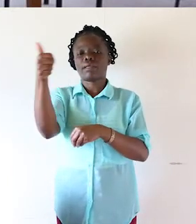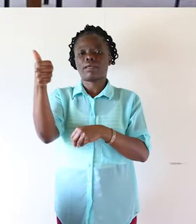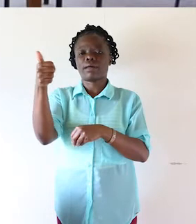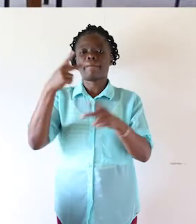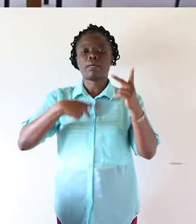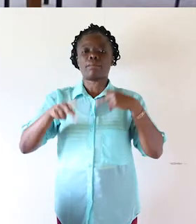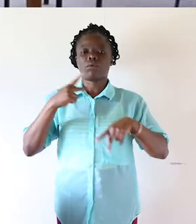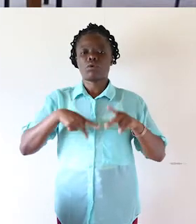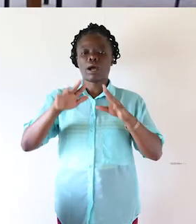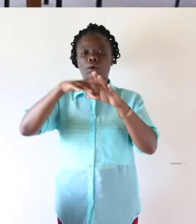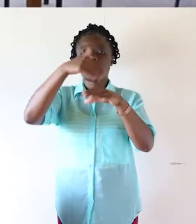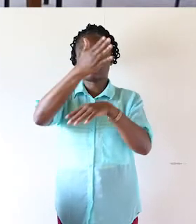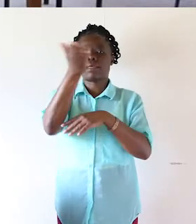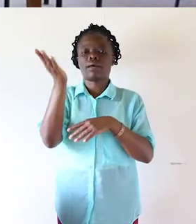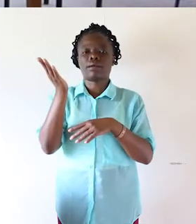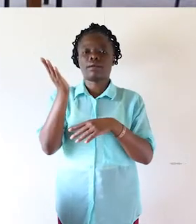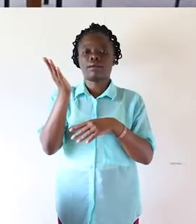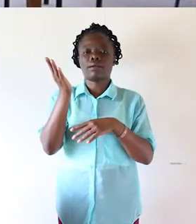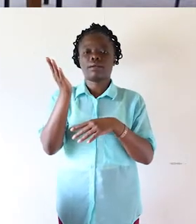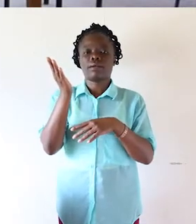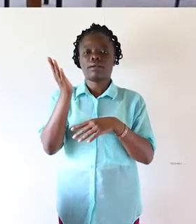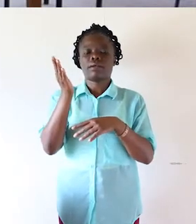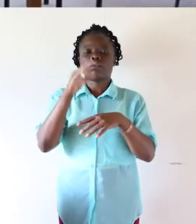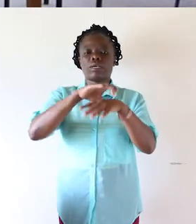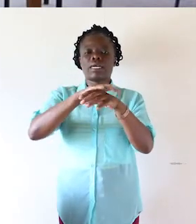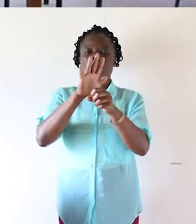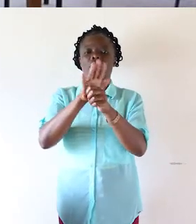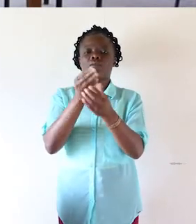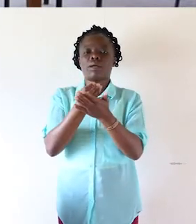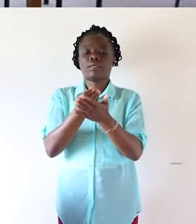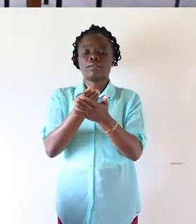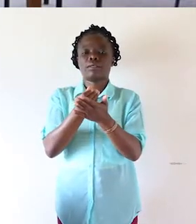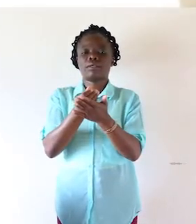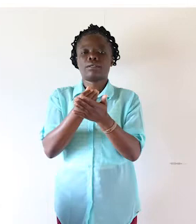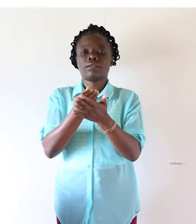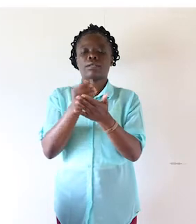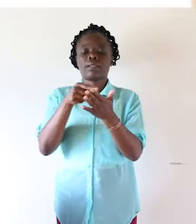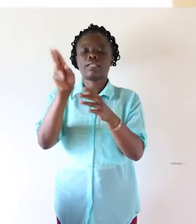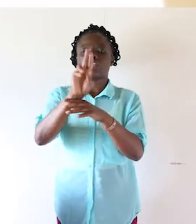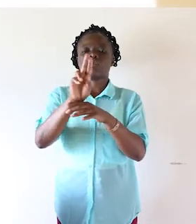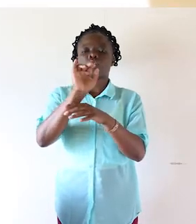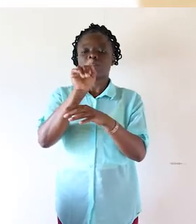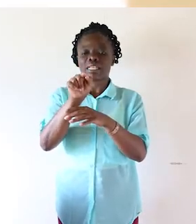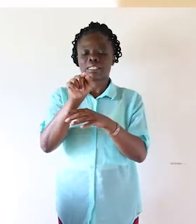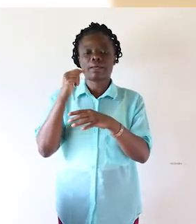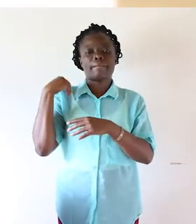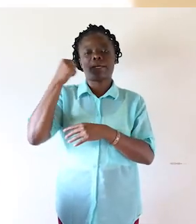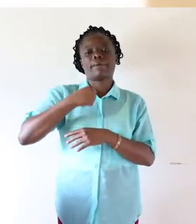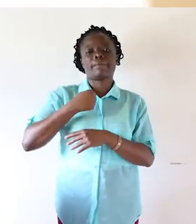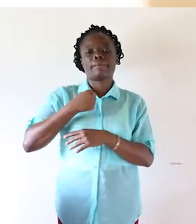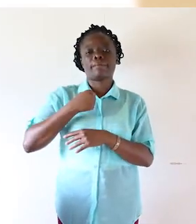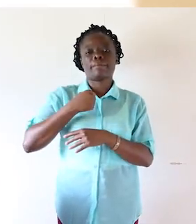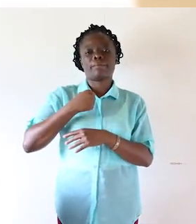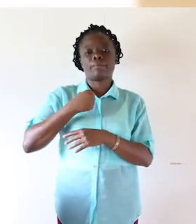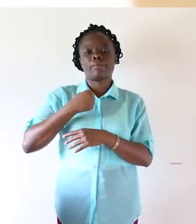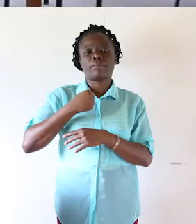other people out. True, you get a lot of money. This is the use of this bag, the